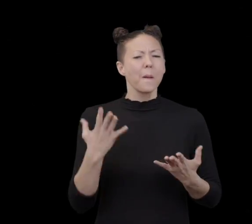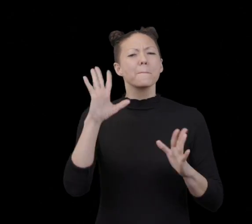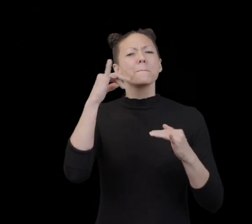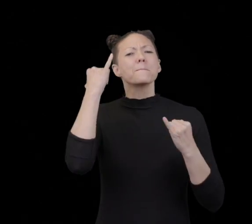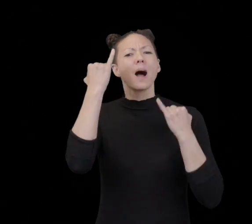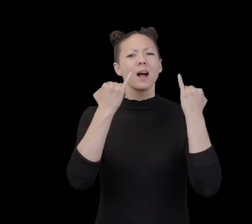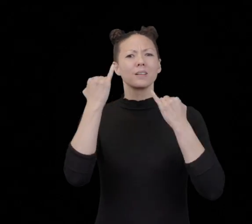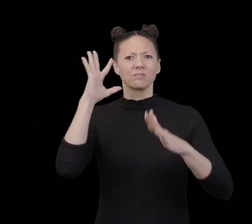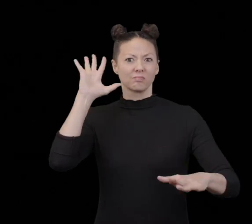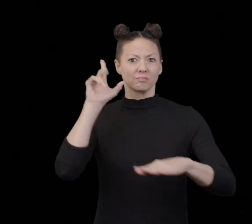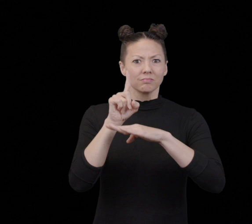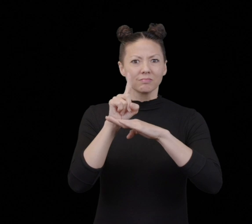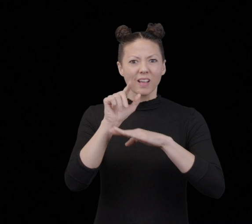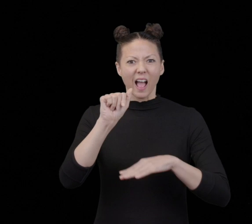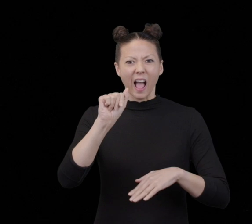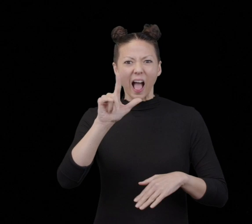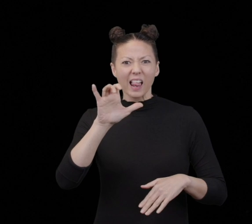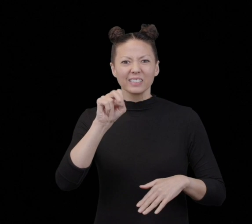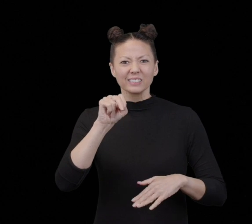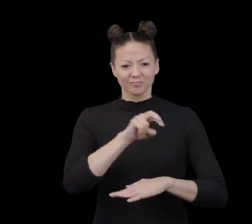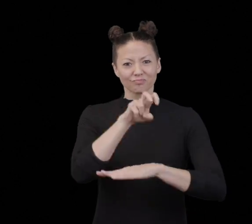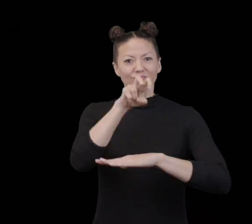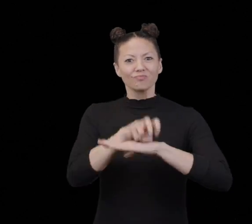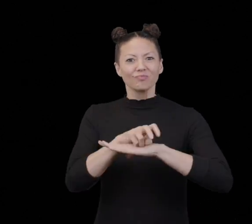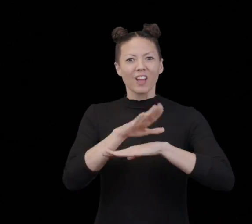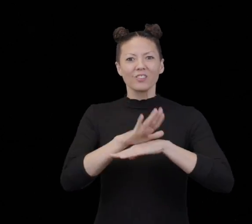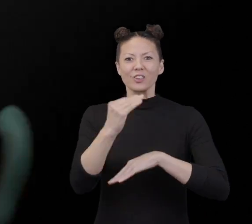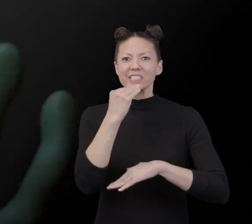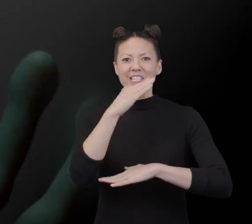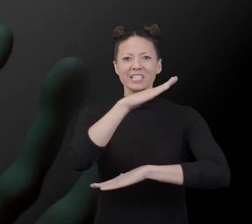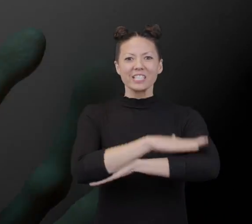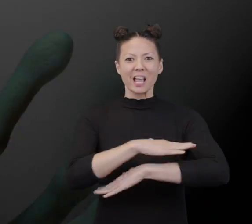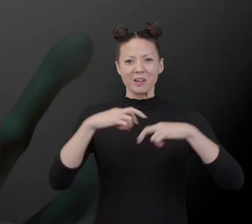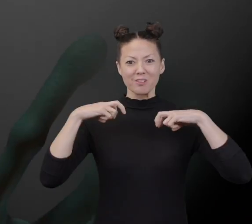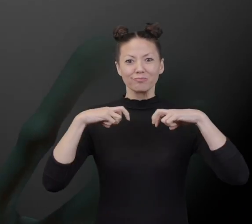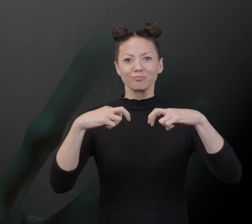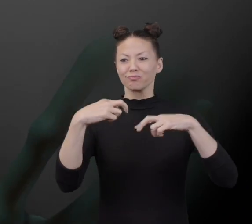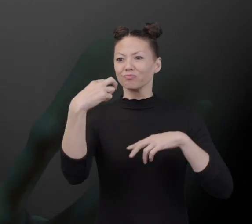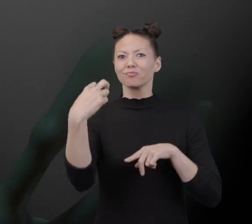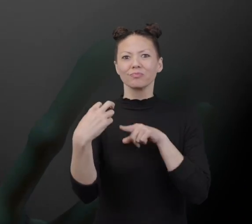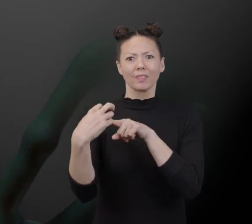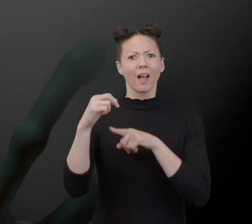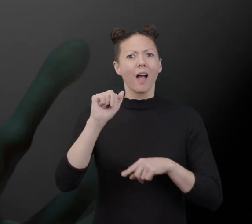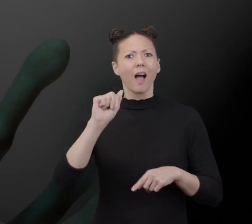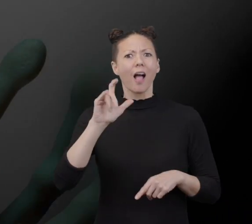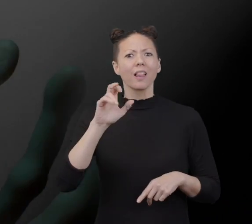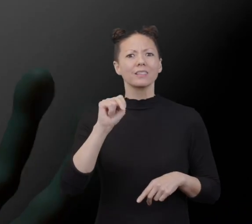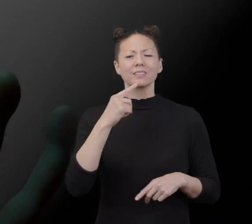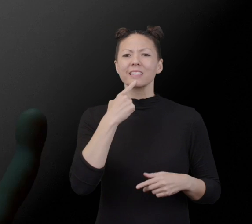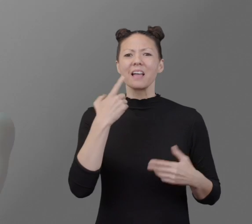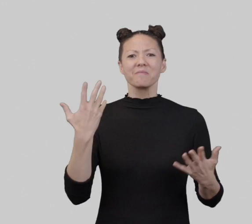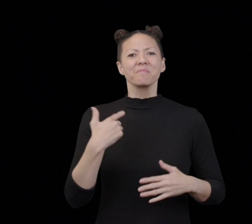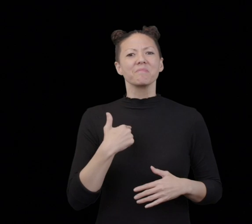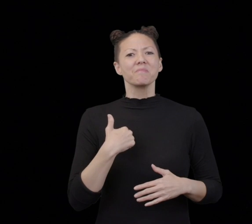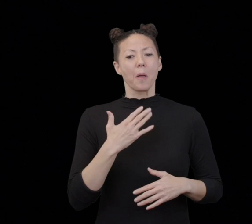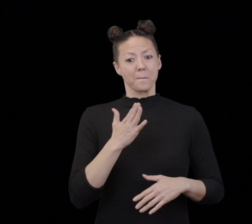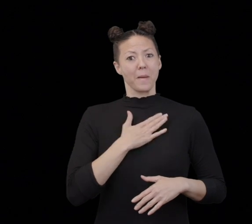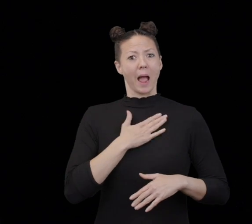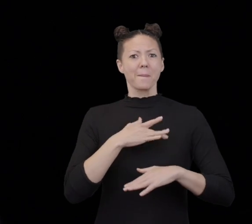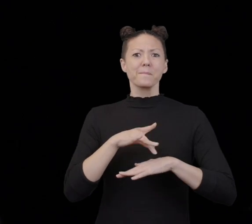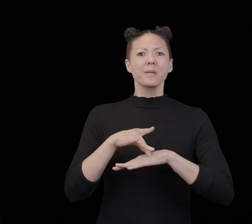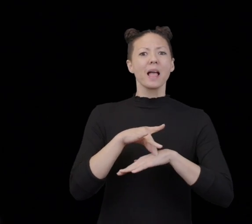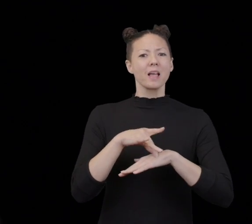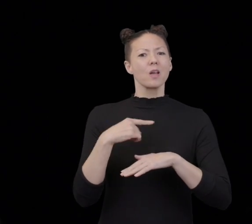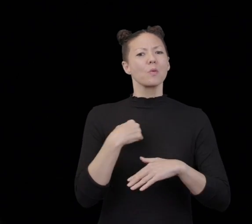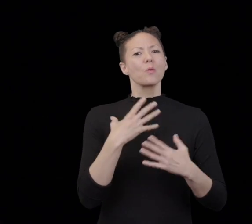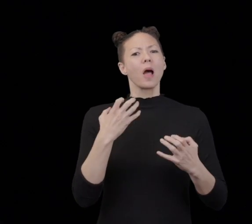Imagine an alien from another planet is sitting at your dinner table. The alien says to you, "On my planet,